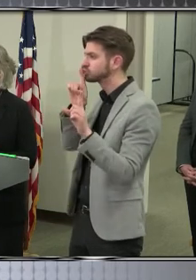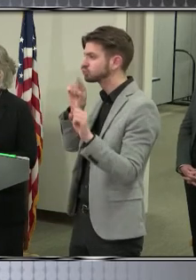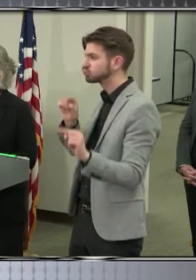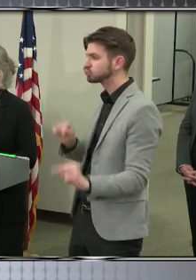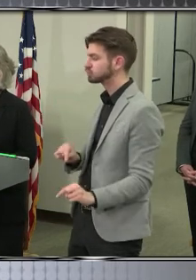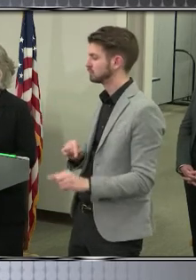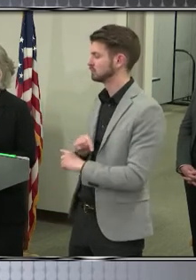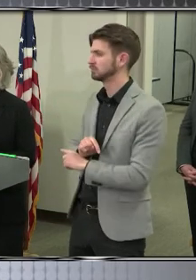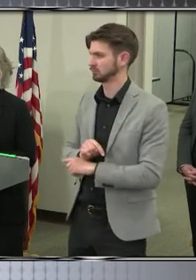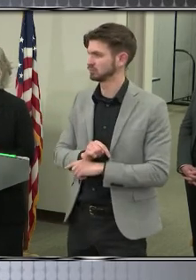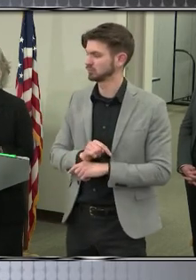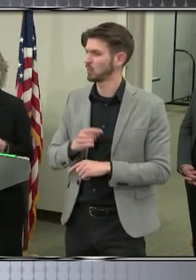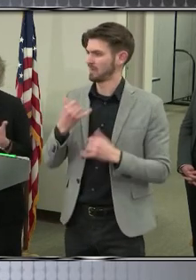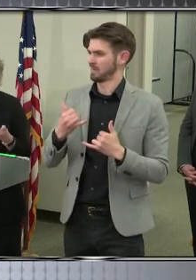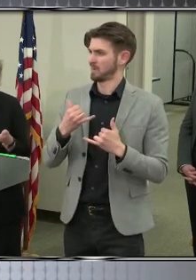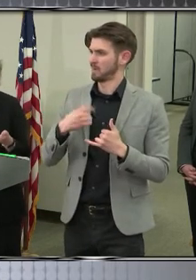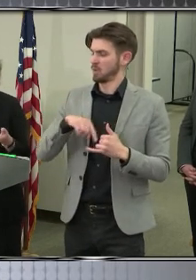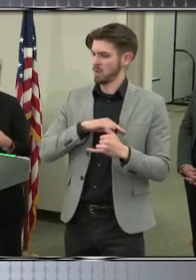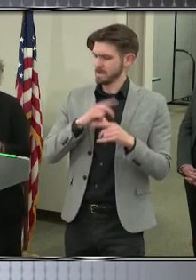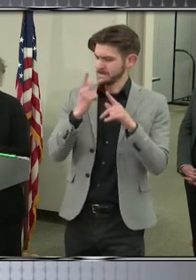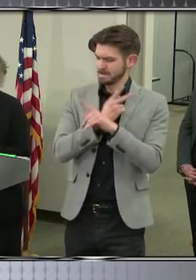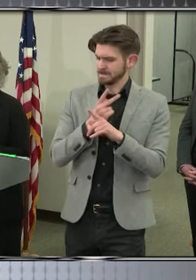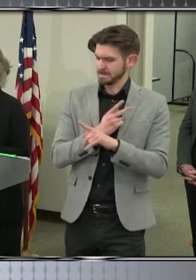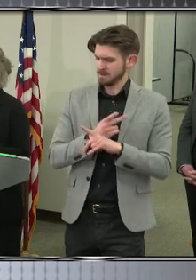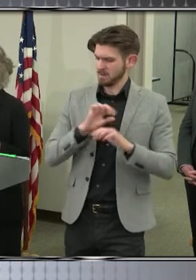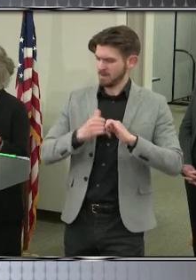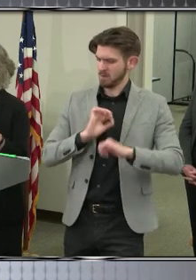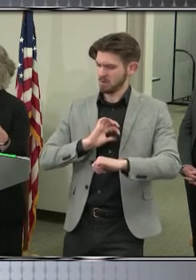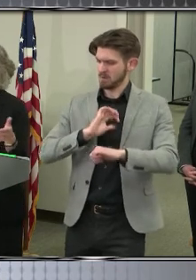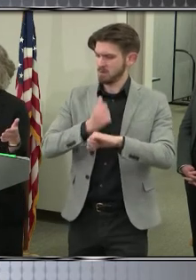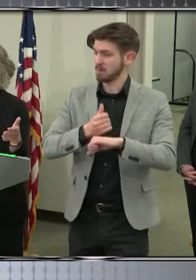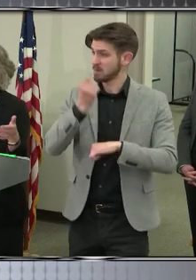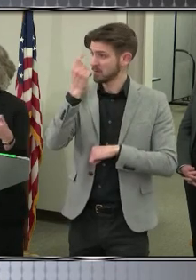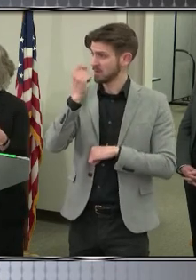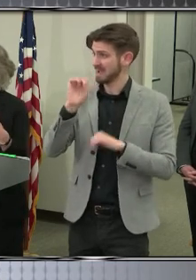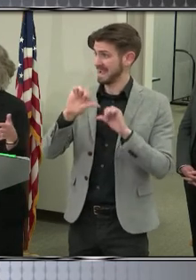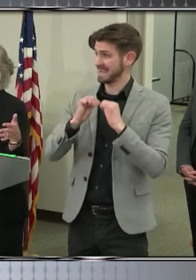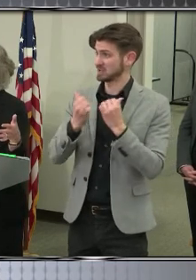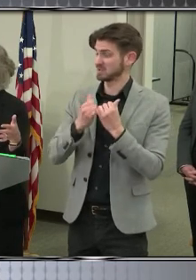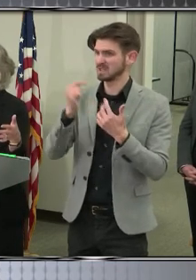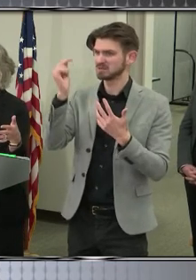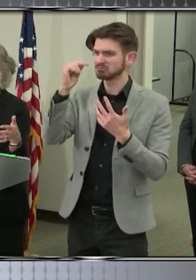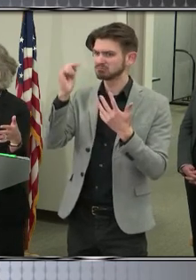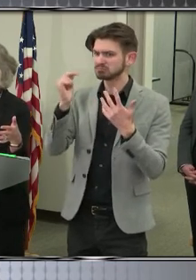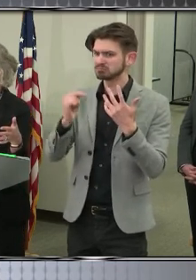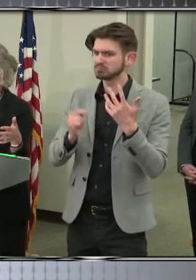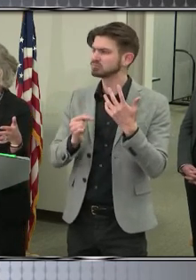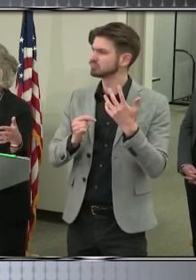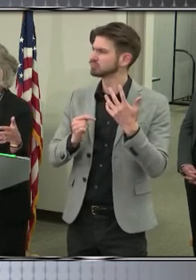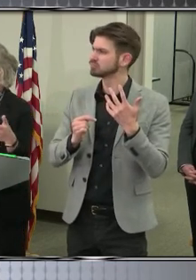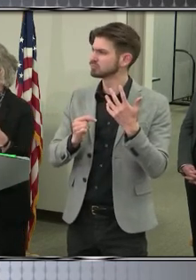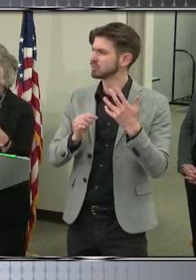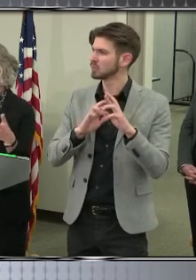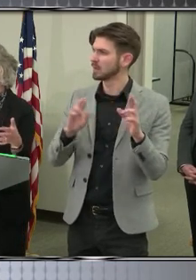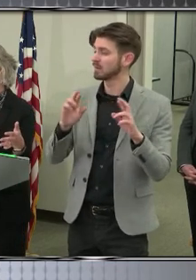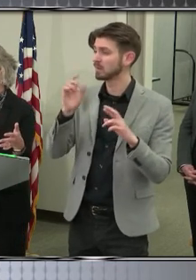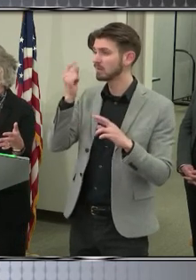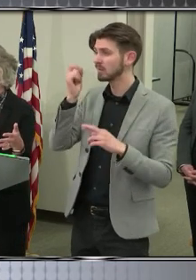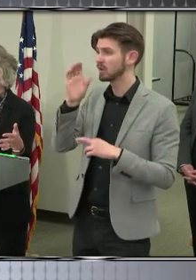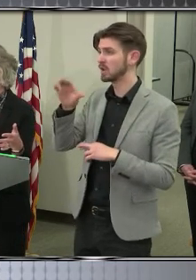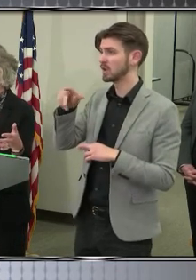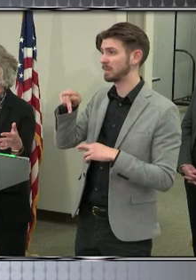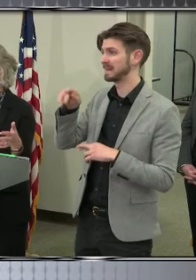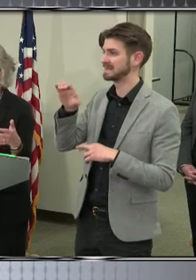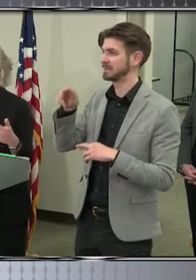on streamlining that, and there are various agencies across, right? So it starts with your own PCP, your own primary